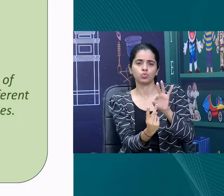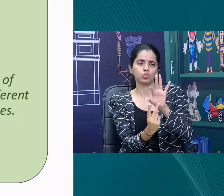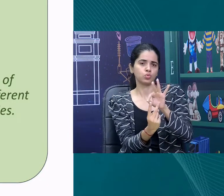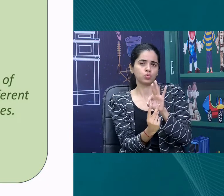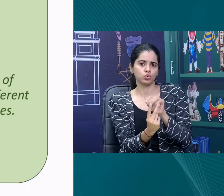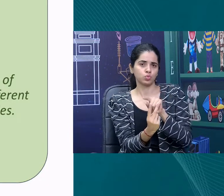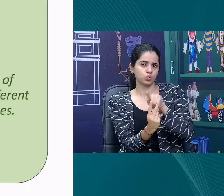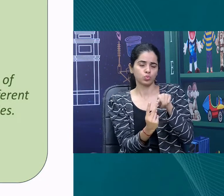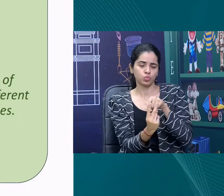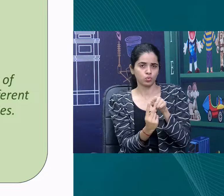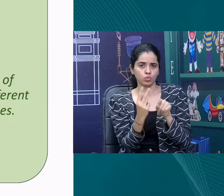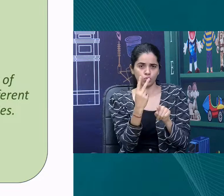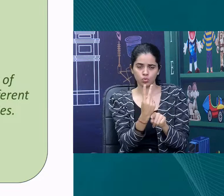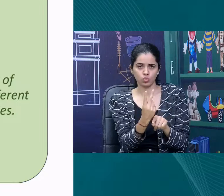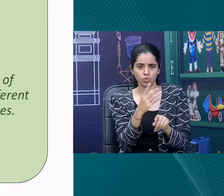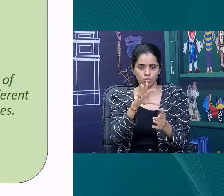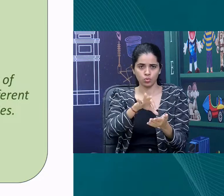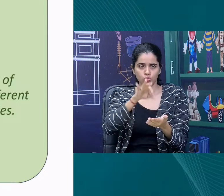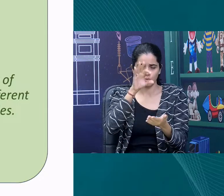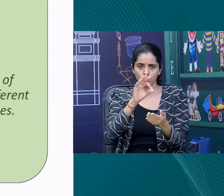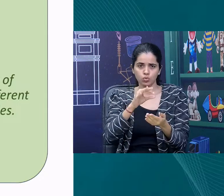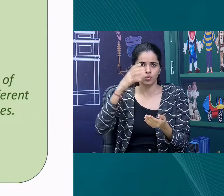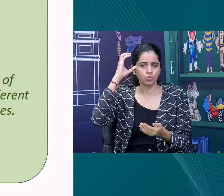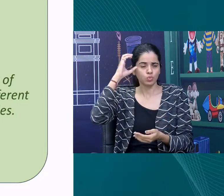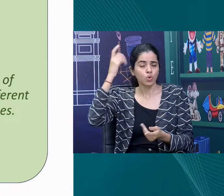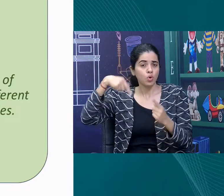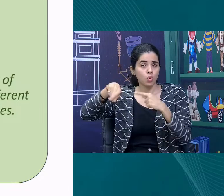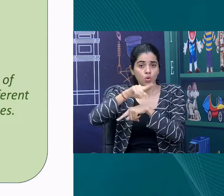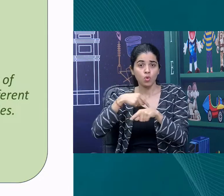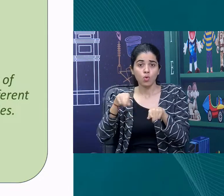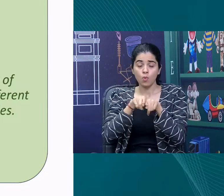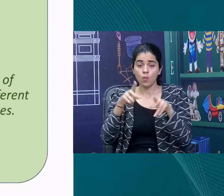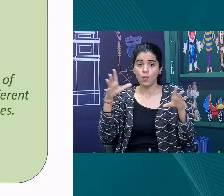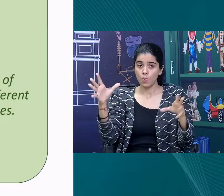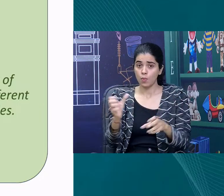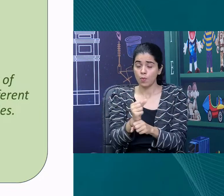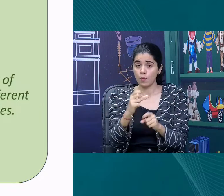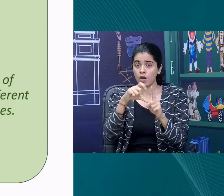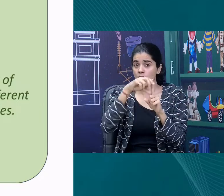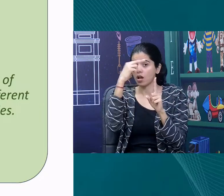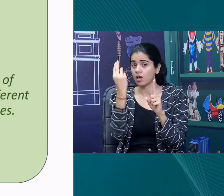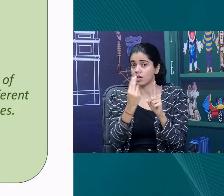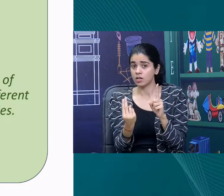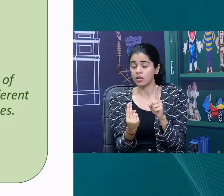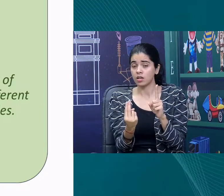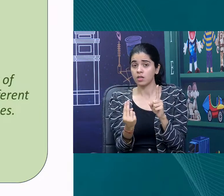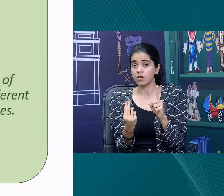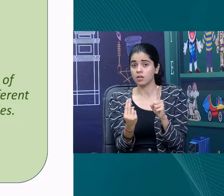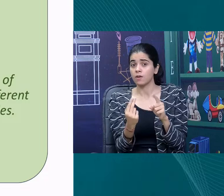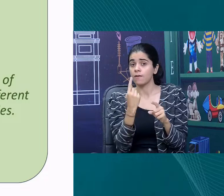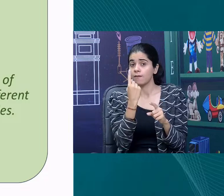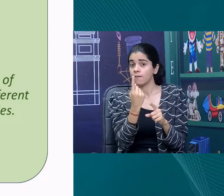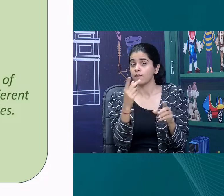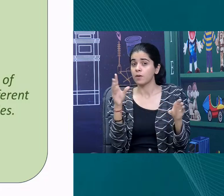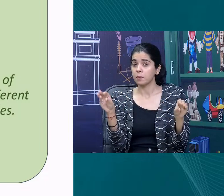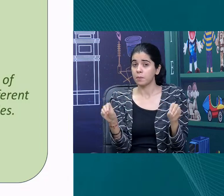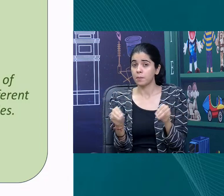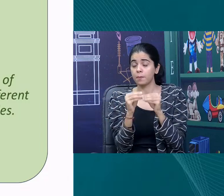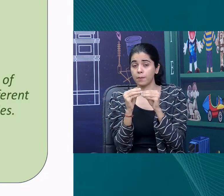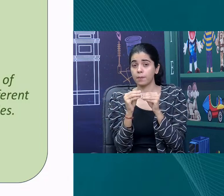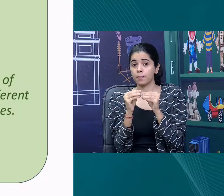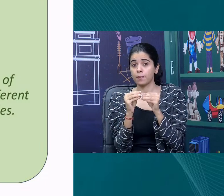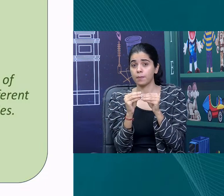do to show how much he has mastered the concept. One could be to summarize, one could be to design based on the concept, one could be to make something,